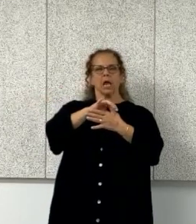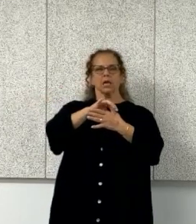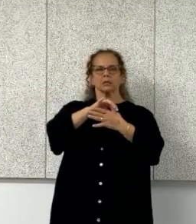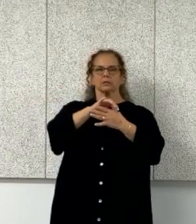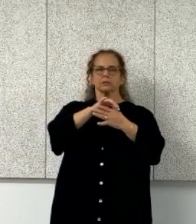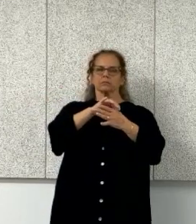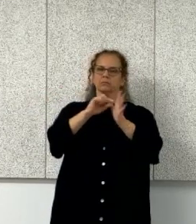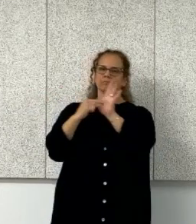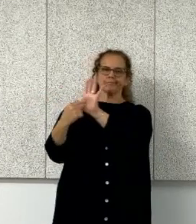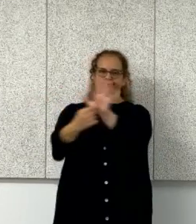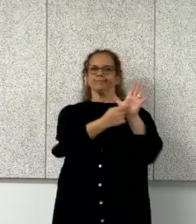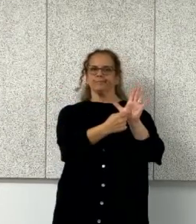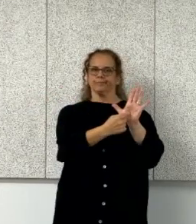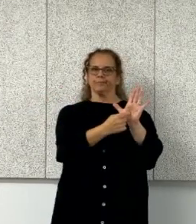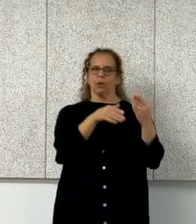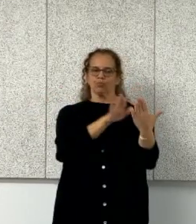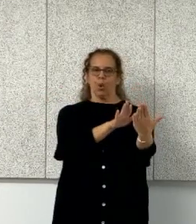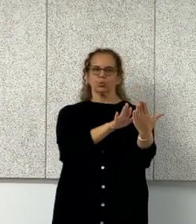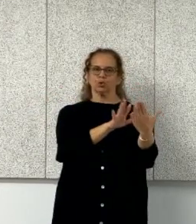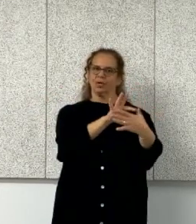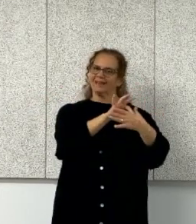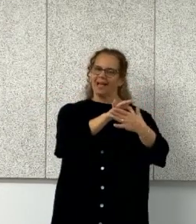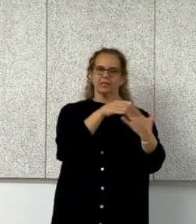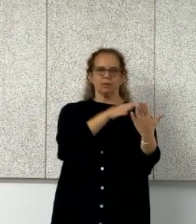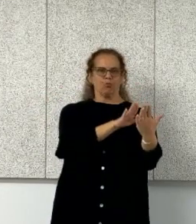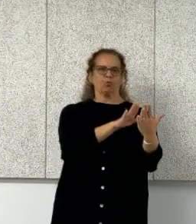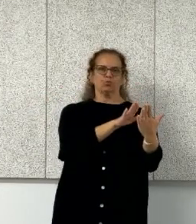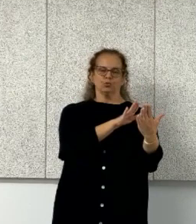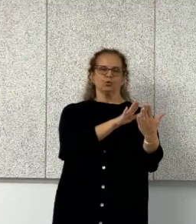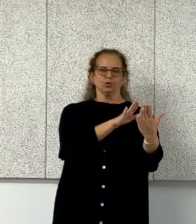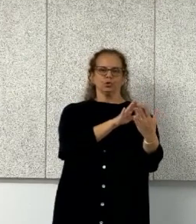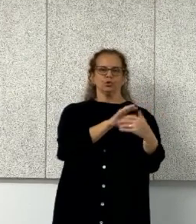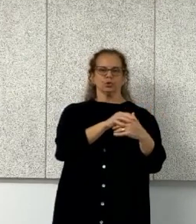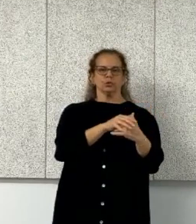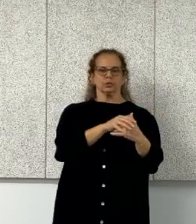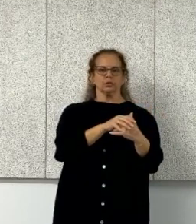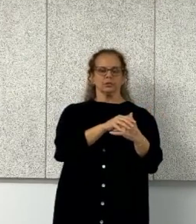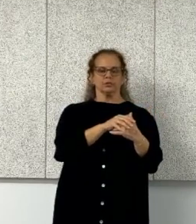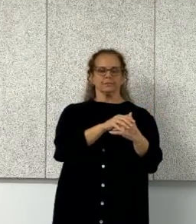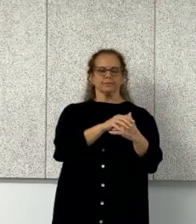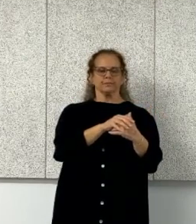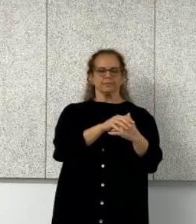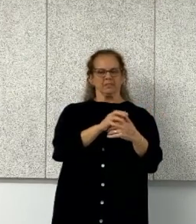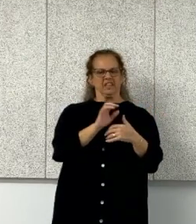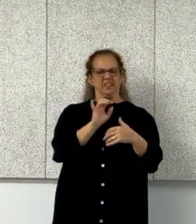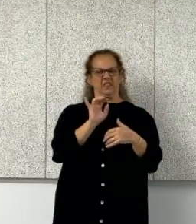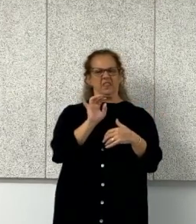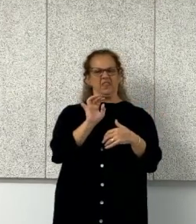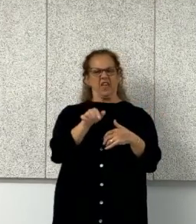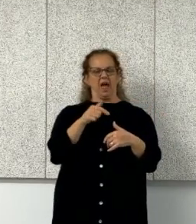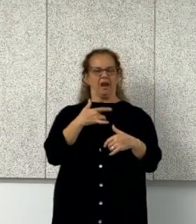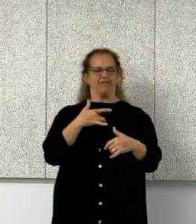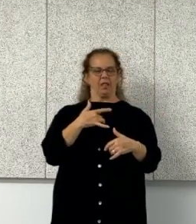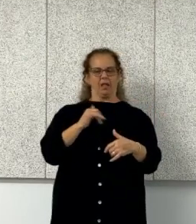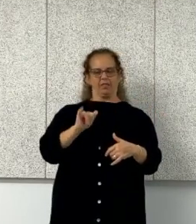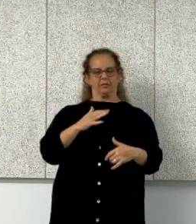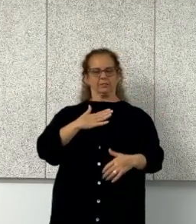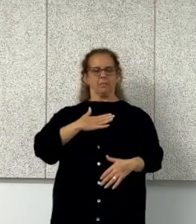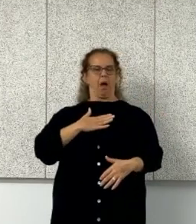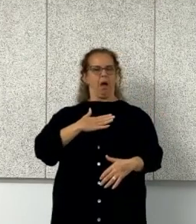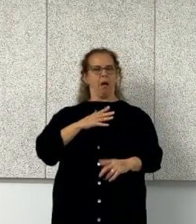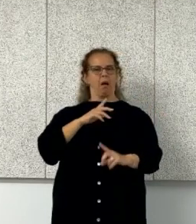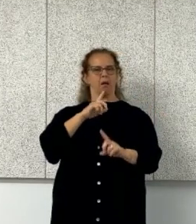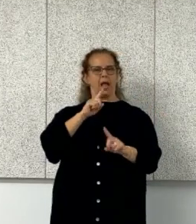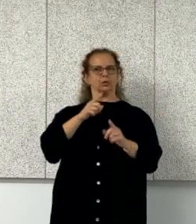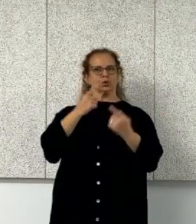a content forward approach that allows you to go kind of that mile deep. I'll kind of use that as my thing. I